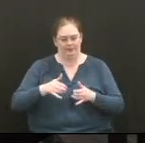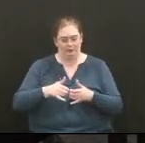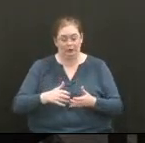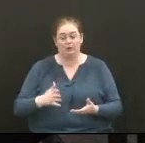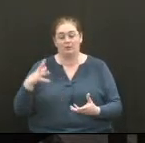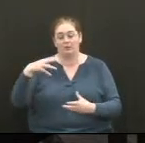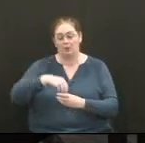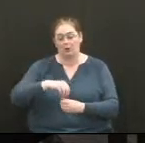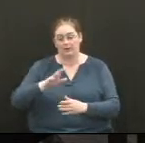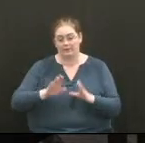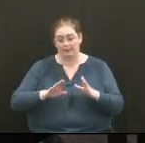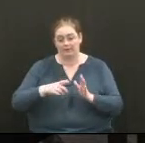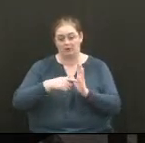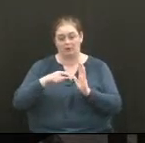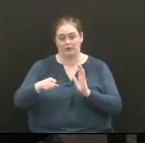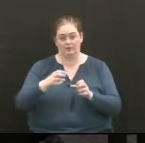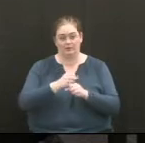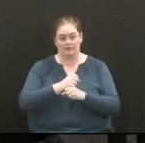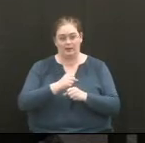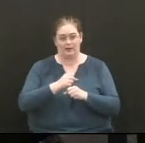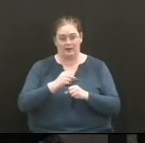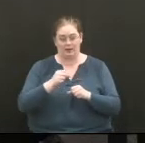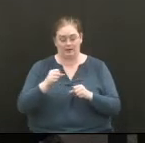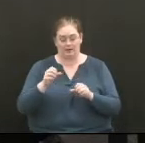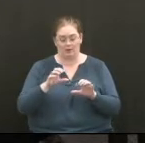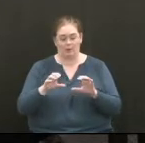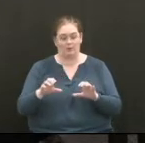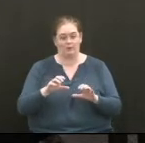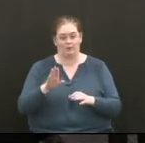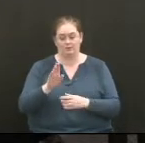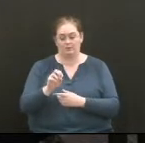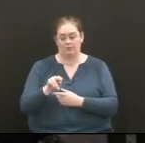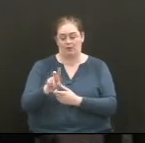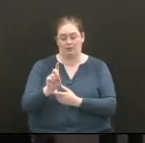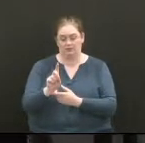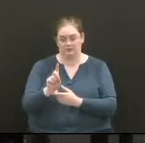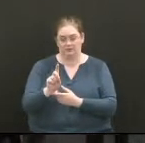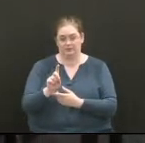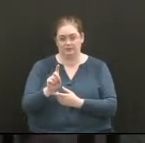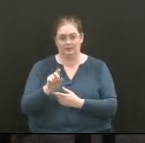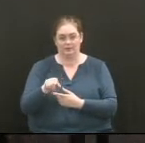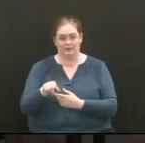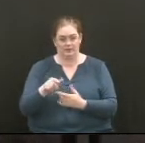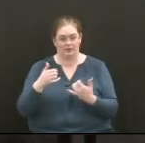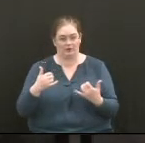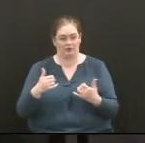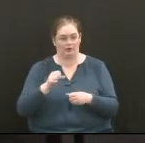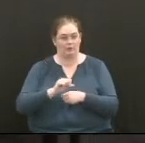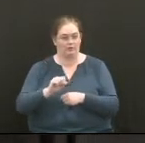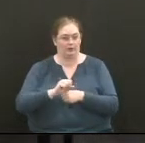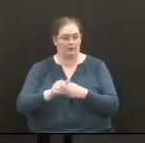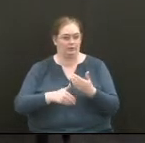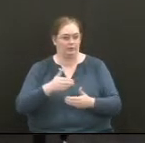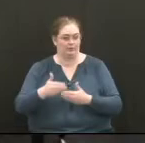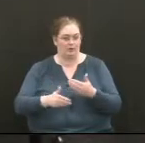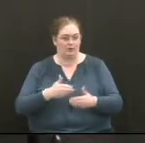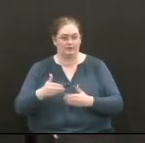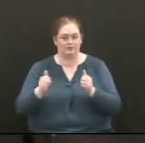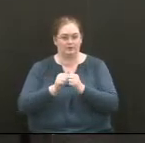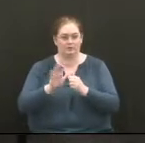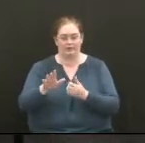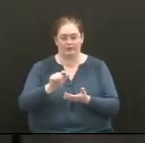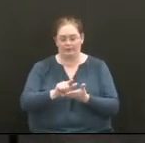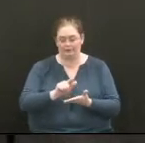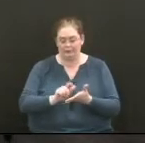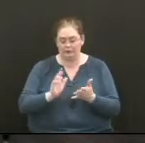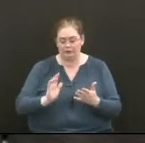of the bid required them to get a performance bond, and they are currently working through that process with their